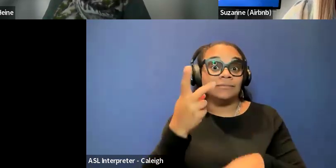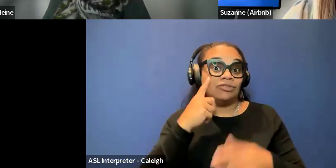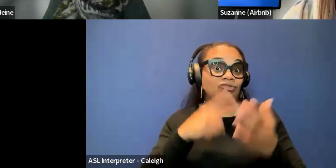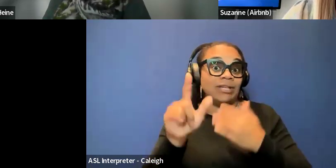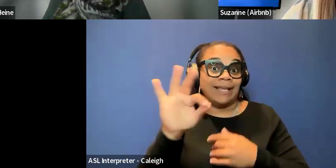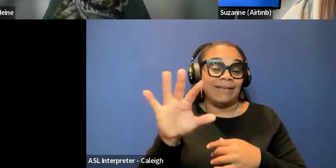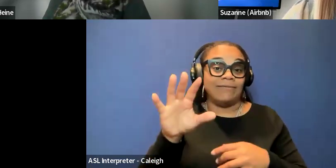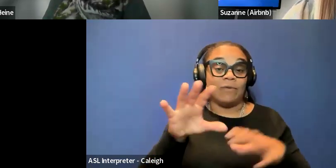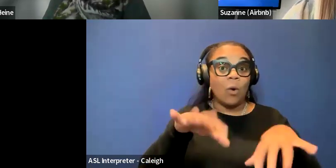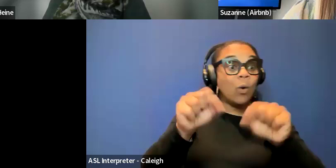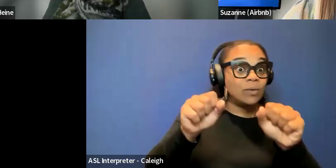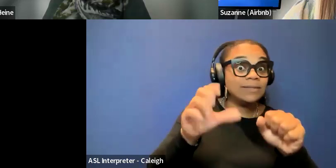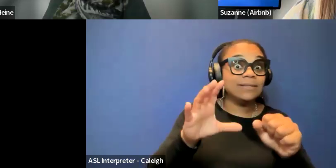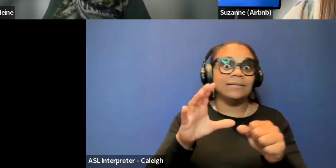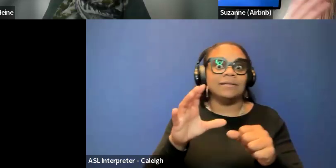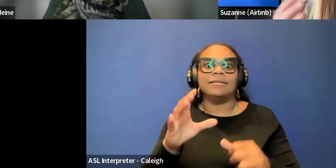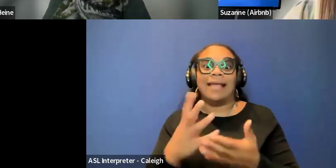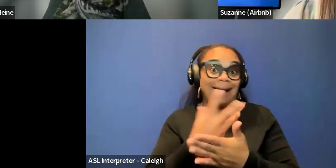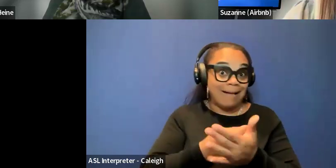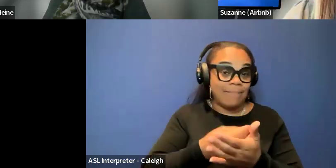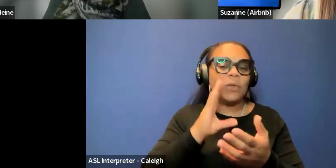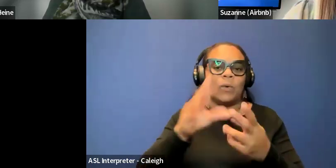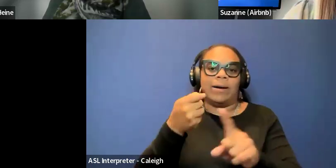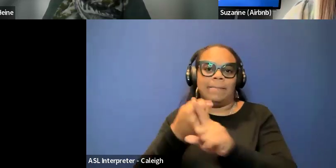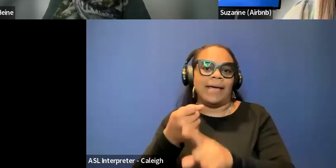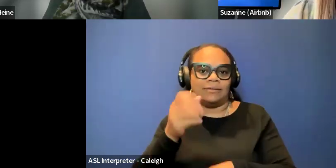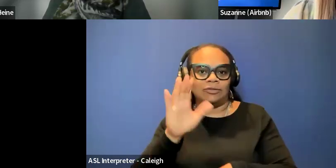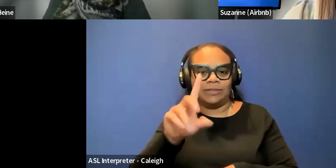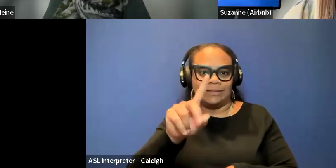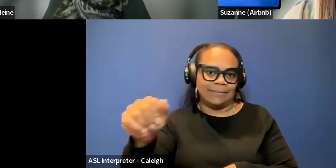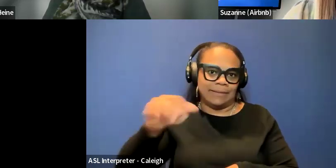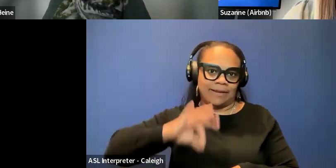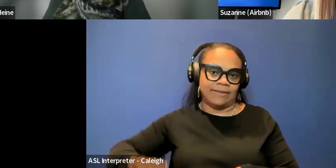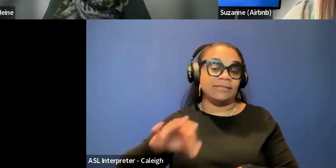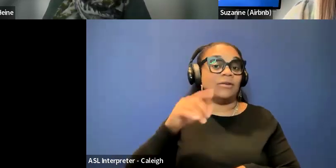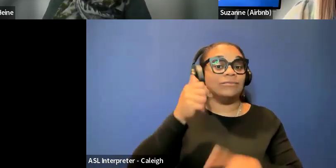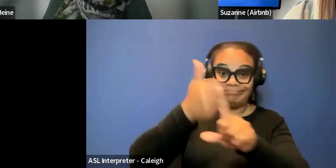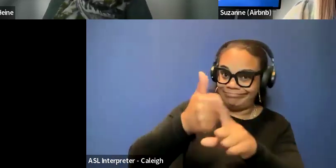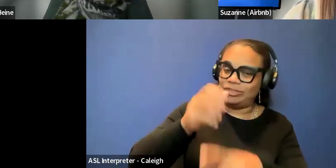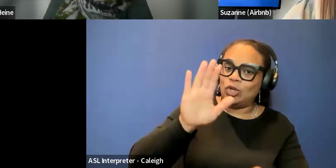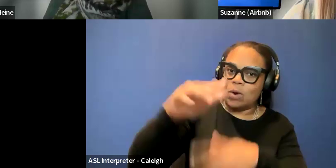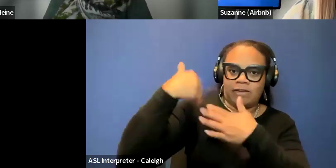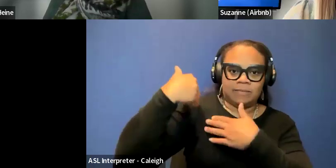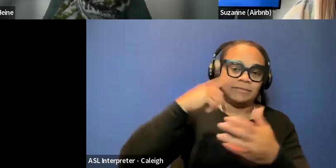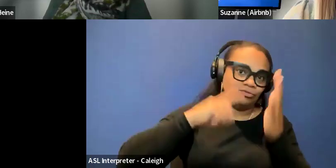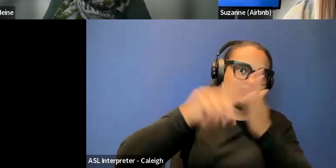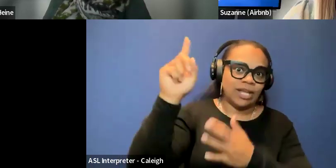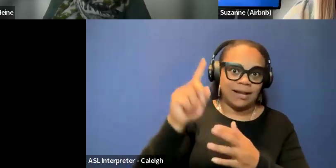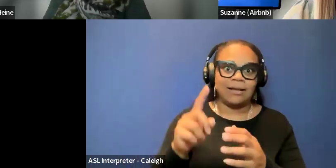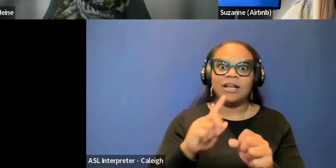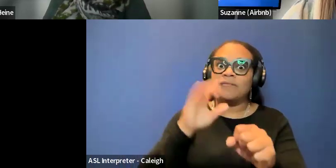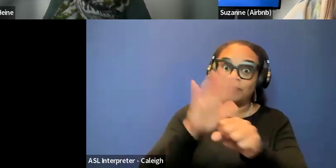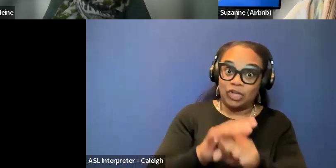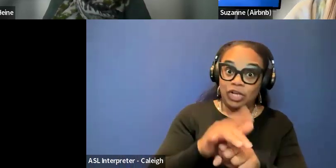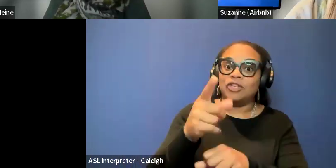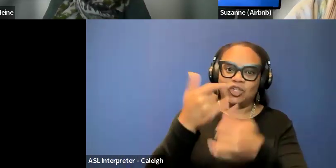disability benefits. So these are things that it is your responsibility as a host to check and make sure that you are compliant with your